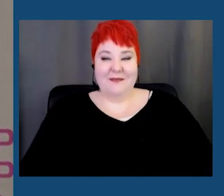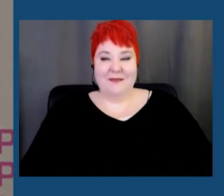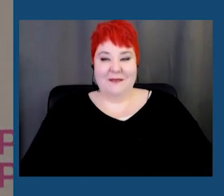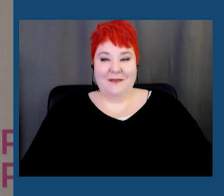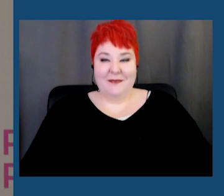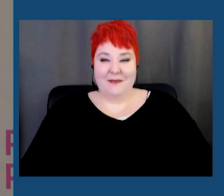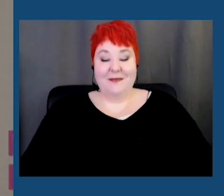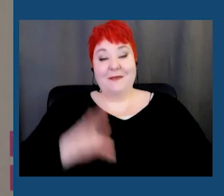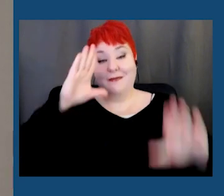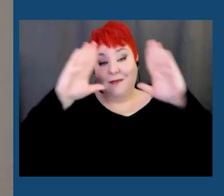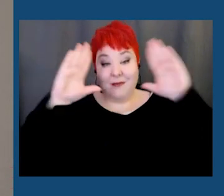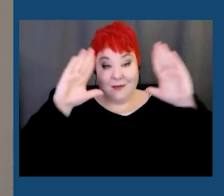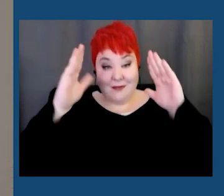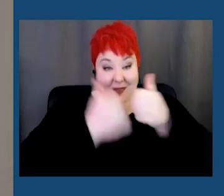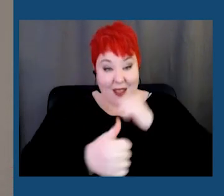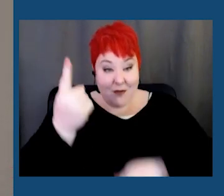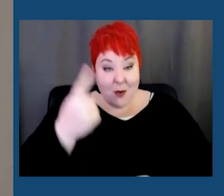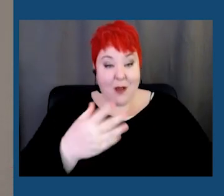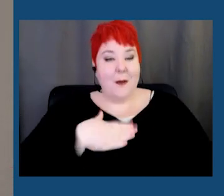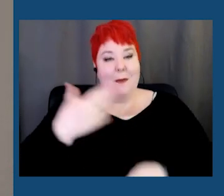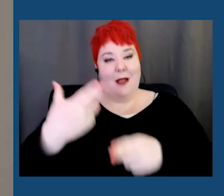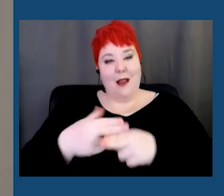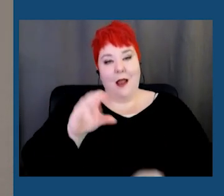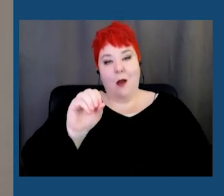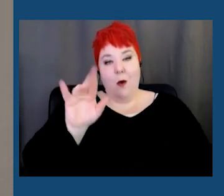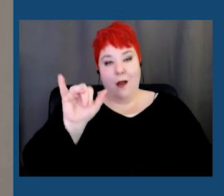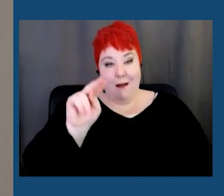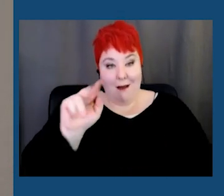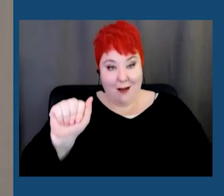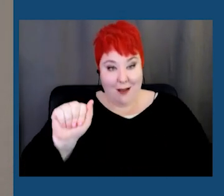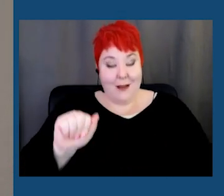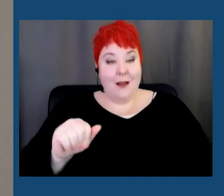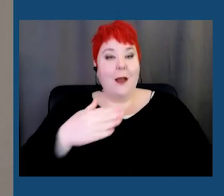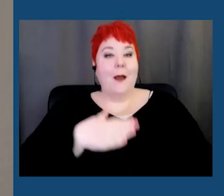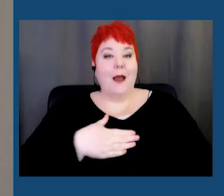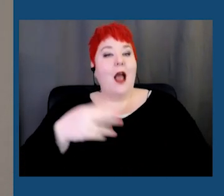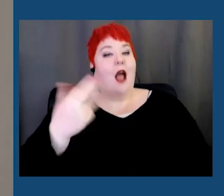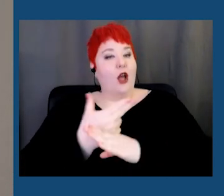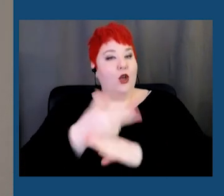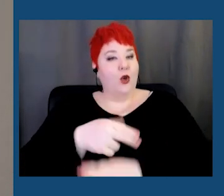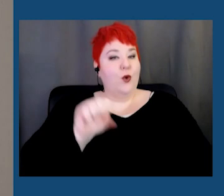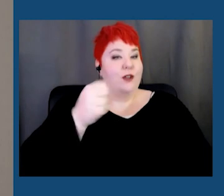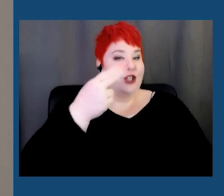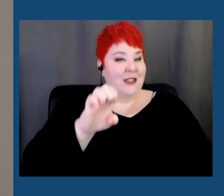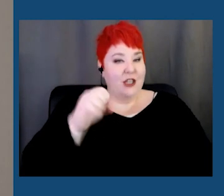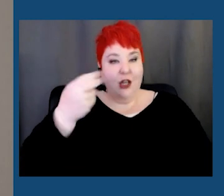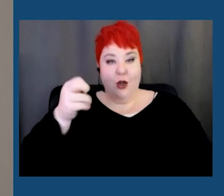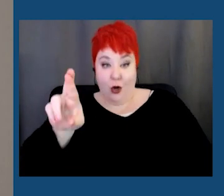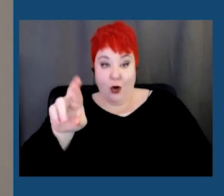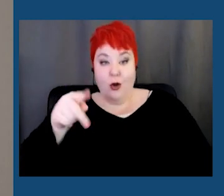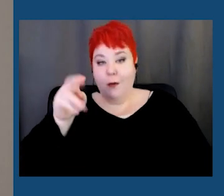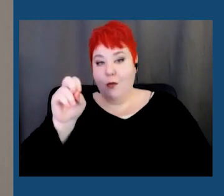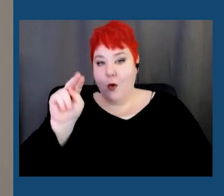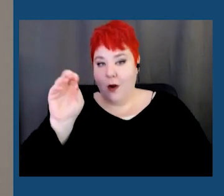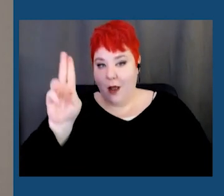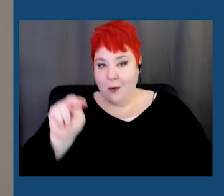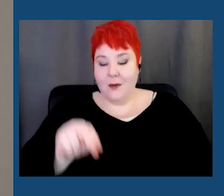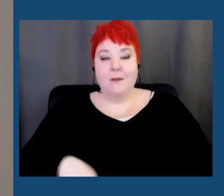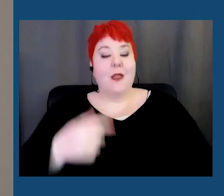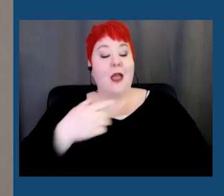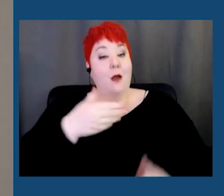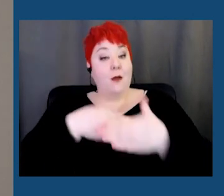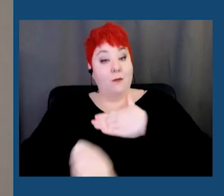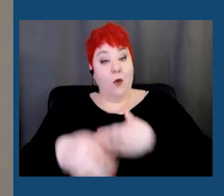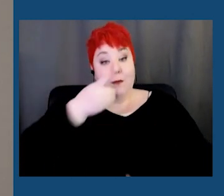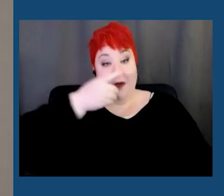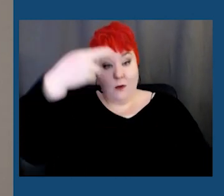Hi, everyone. My name is Oriana. My pronouns are she, her. I was born in the Dominican Republic,